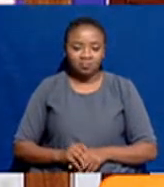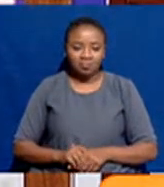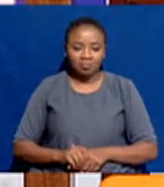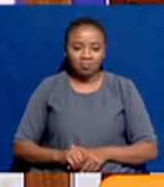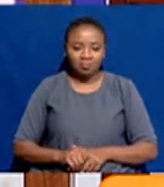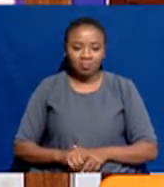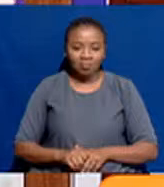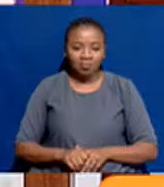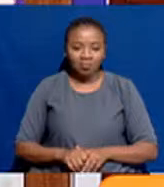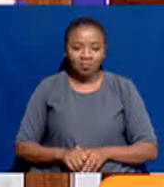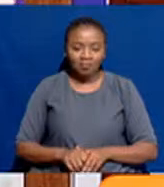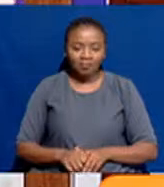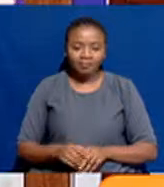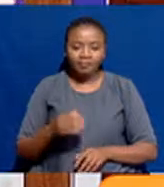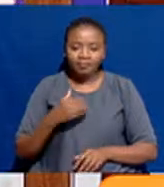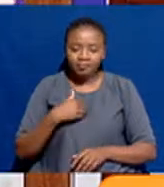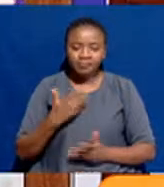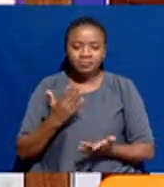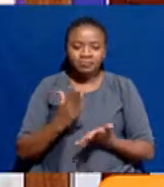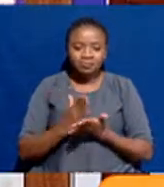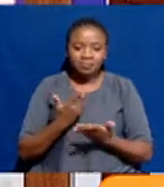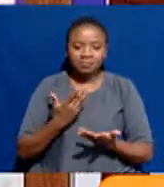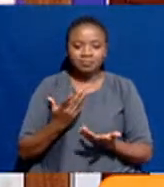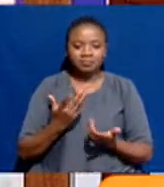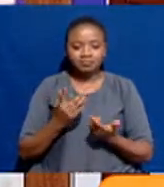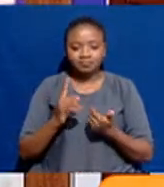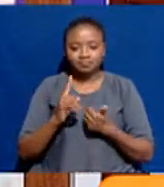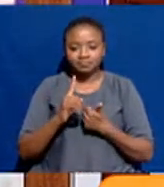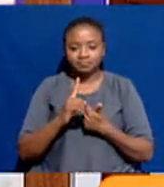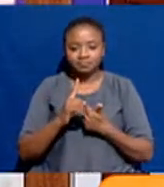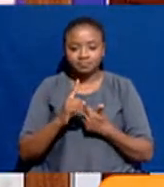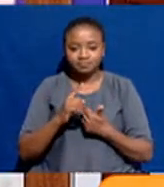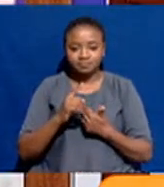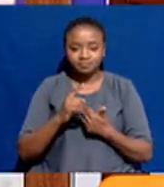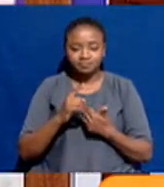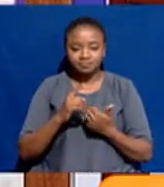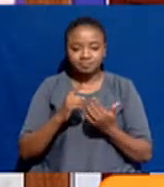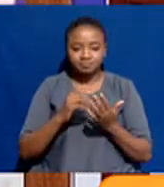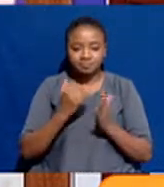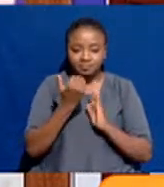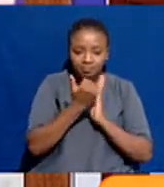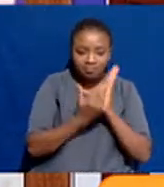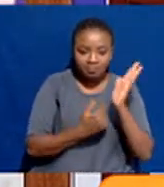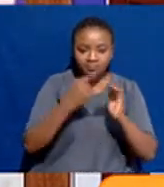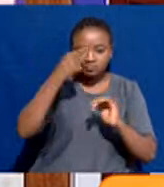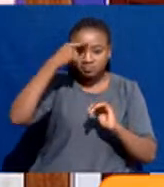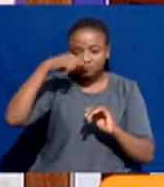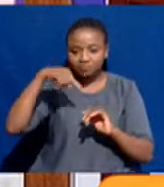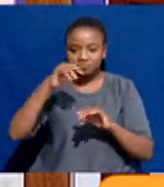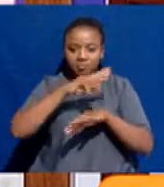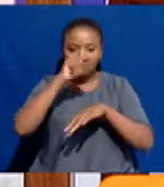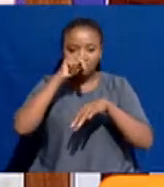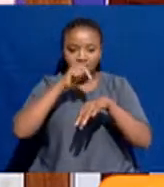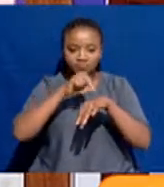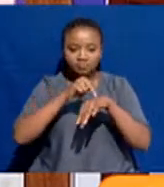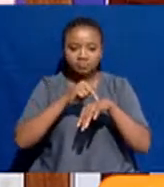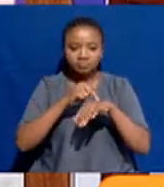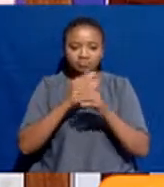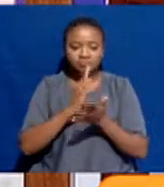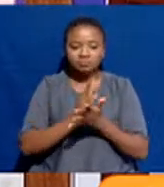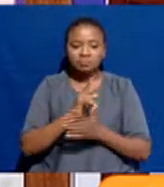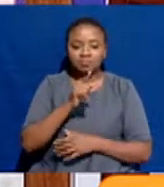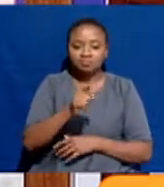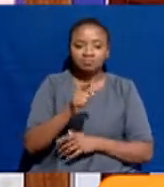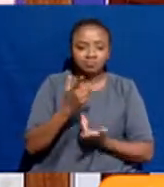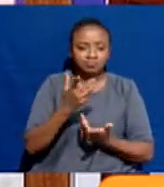there are certain forces, national and foreign, that are very, very, very powerful,